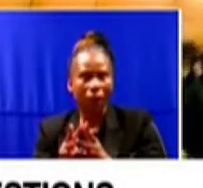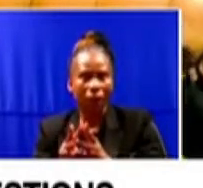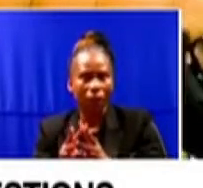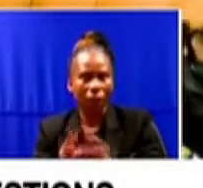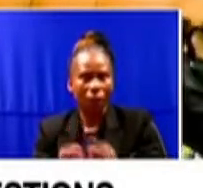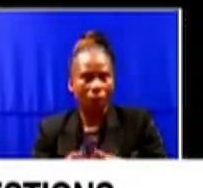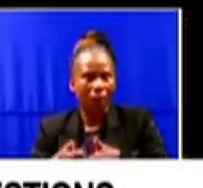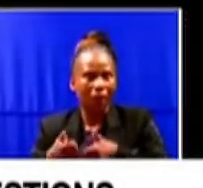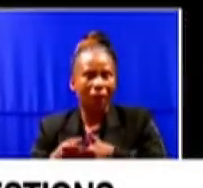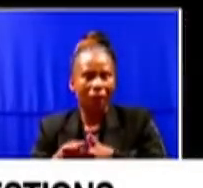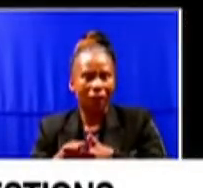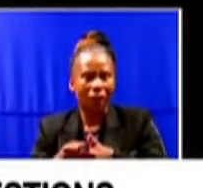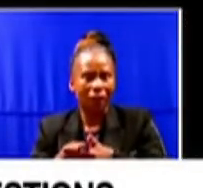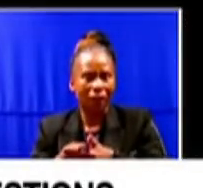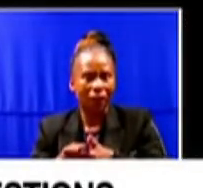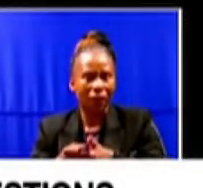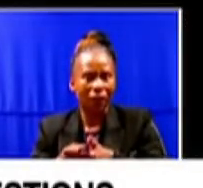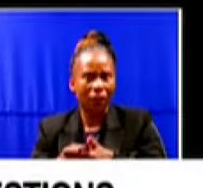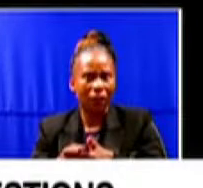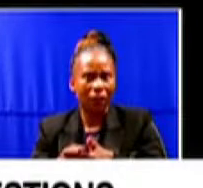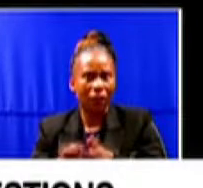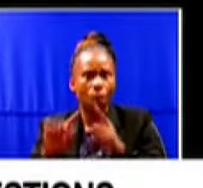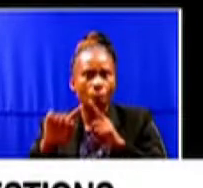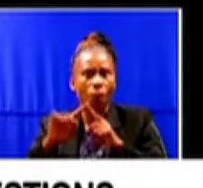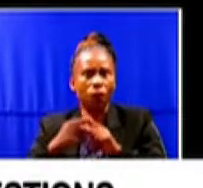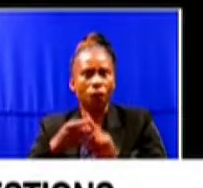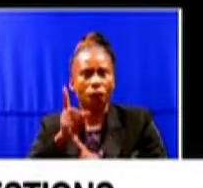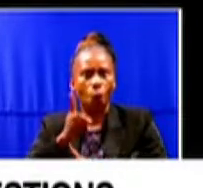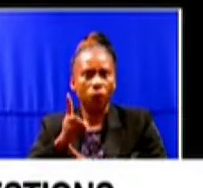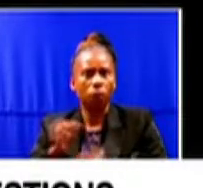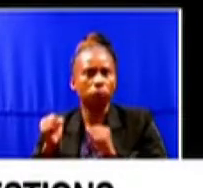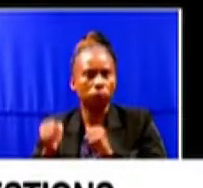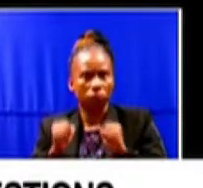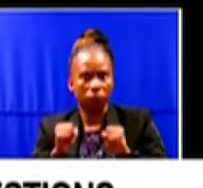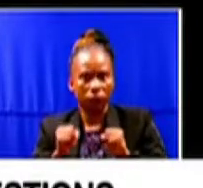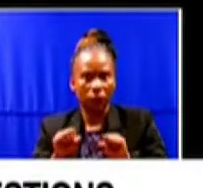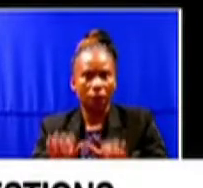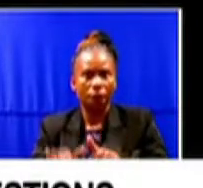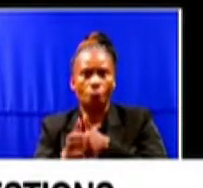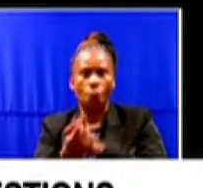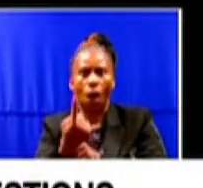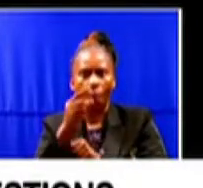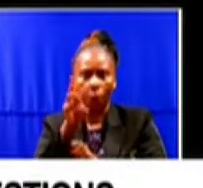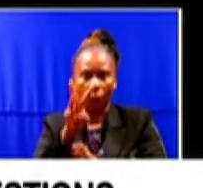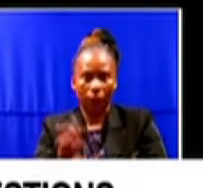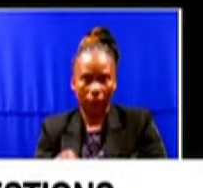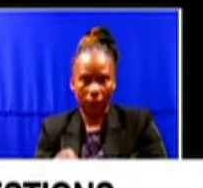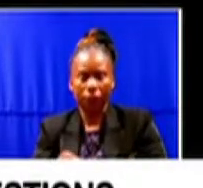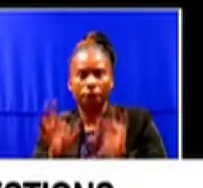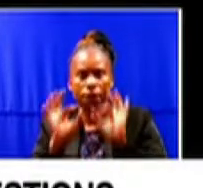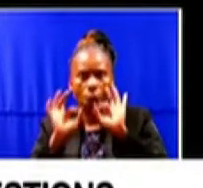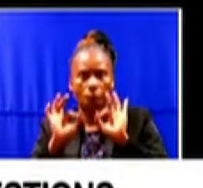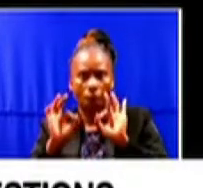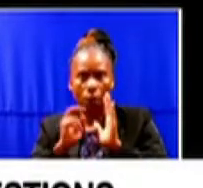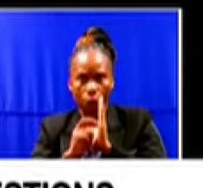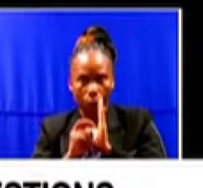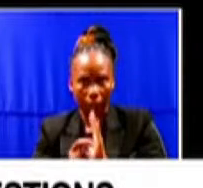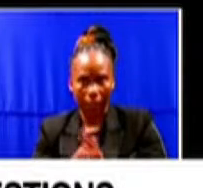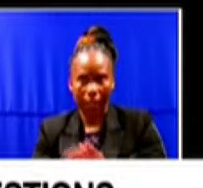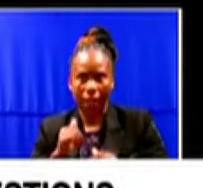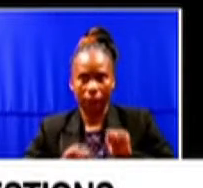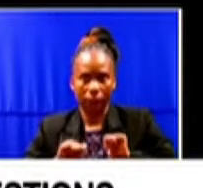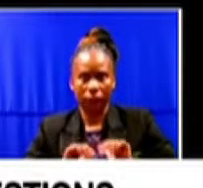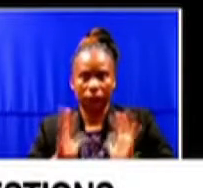Chair. Your point of order is sustained and it will be followed up. It will be followed up with a formal ruling and actioning.